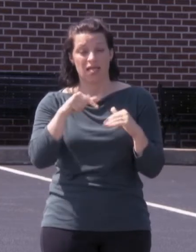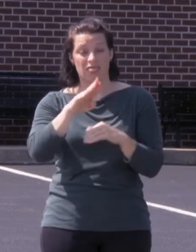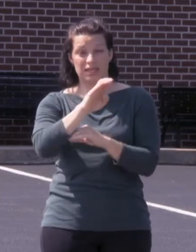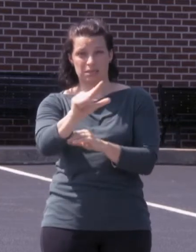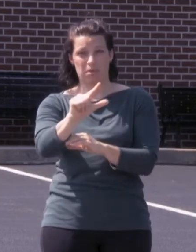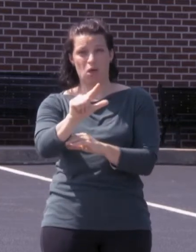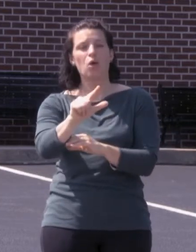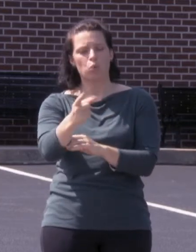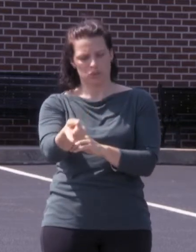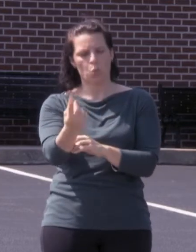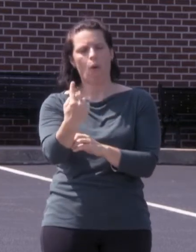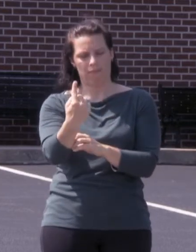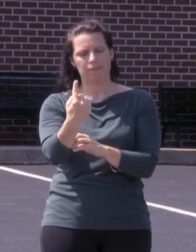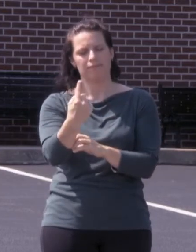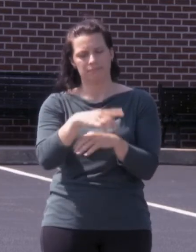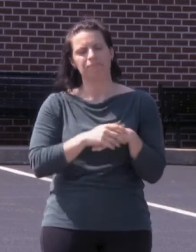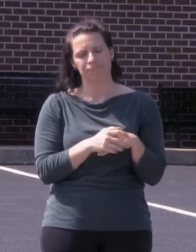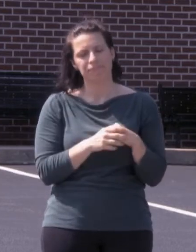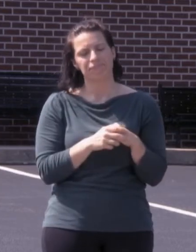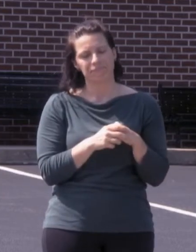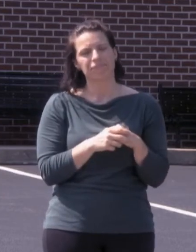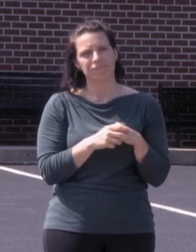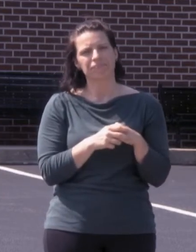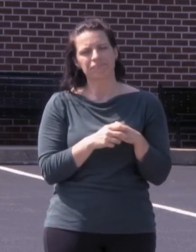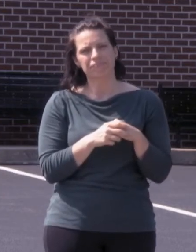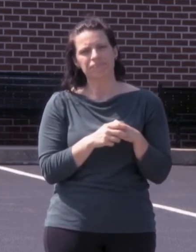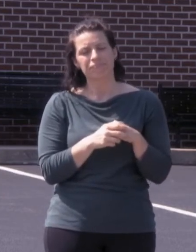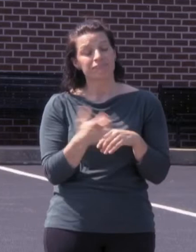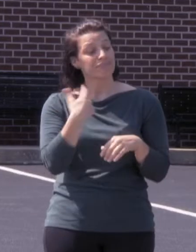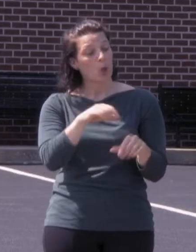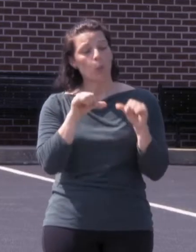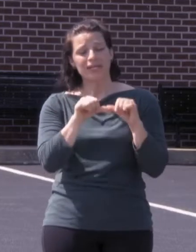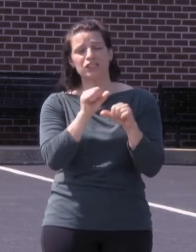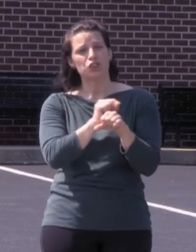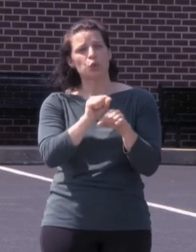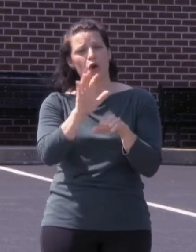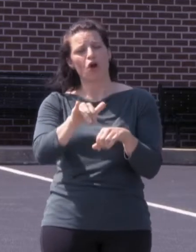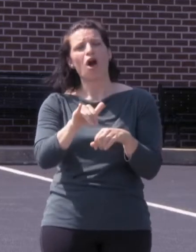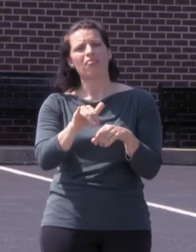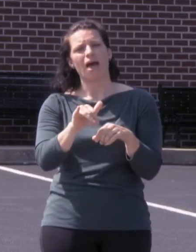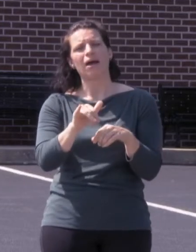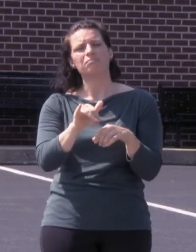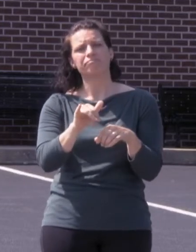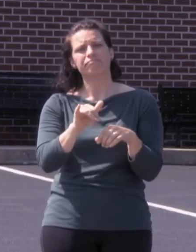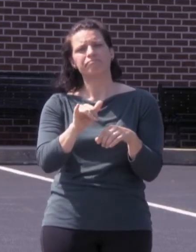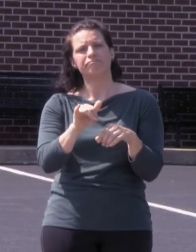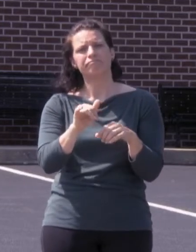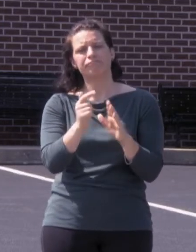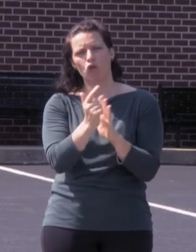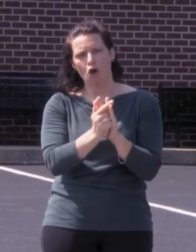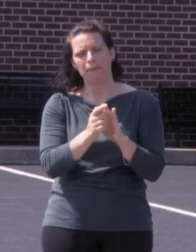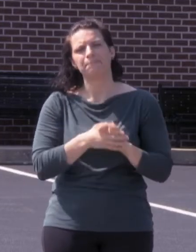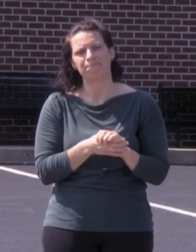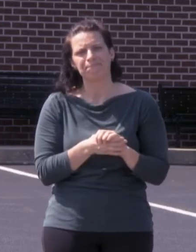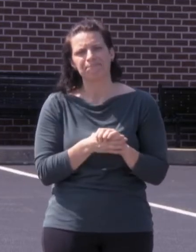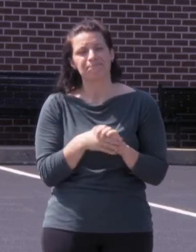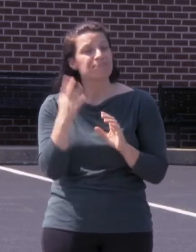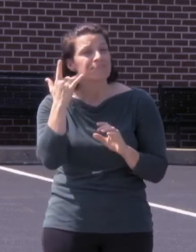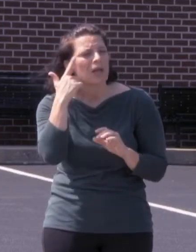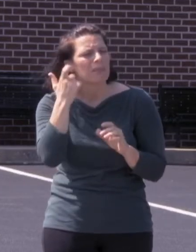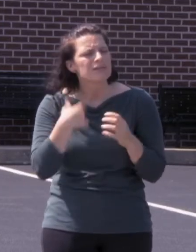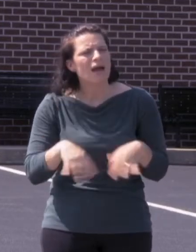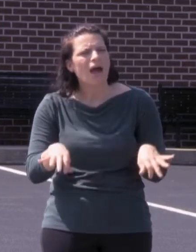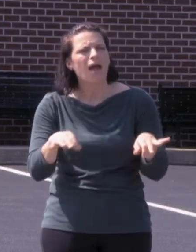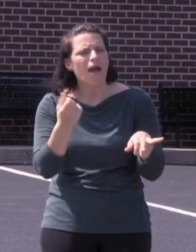bill was one of those. And we continued to work on that legislation because I